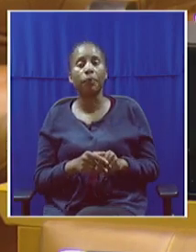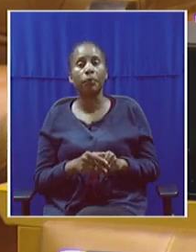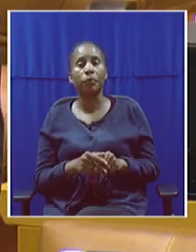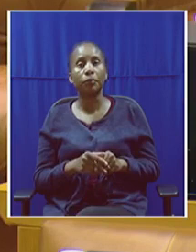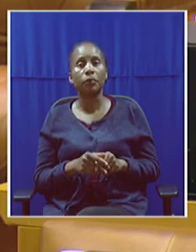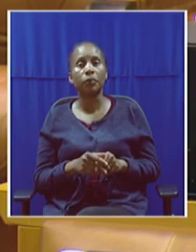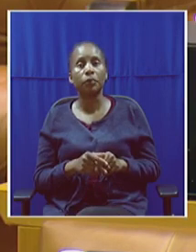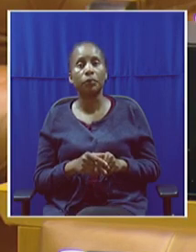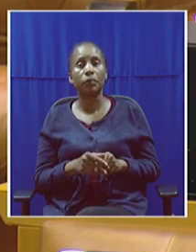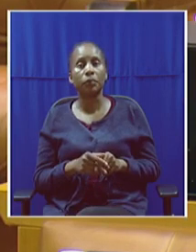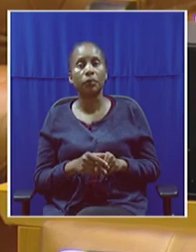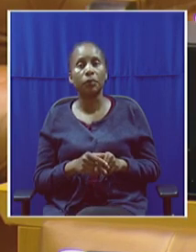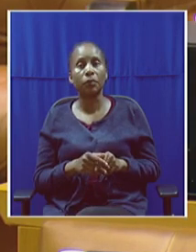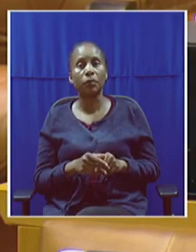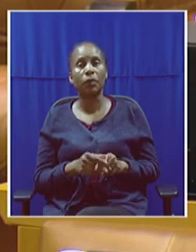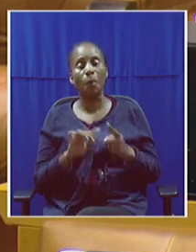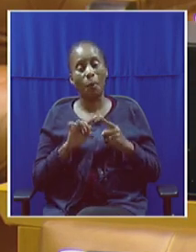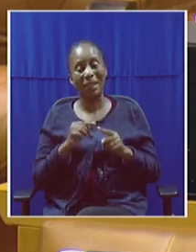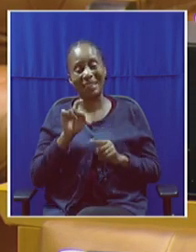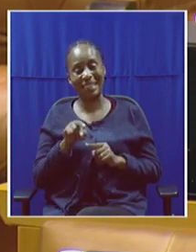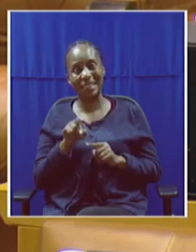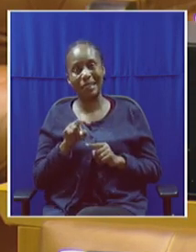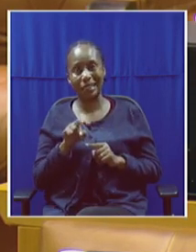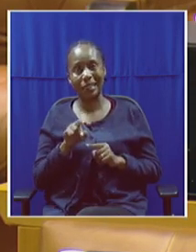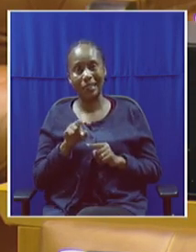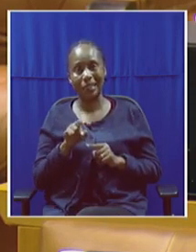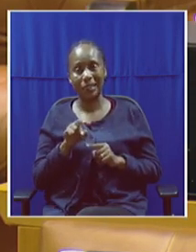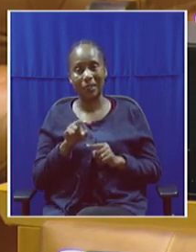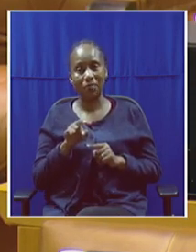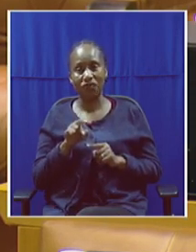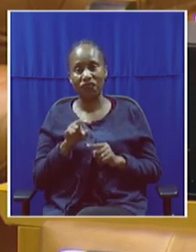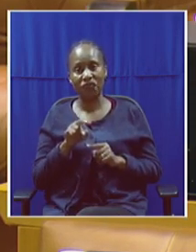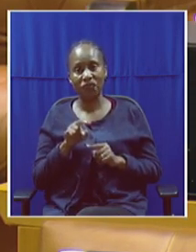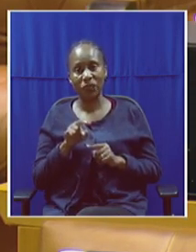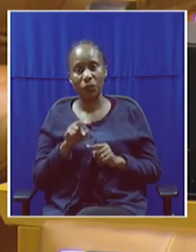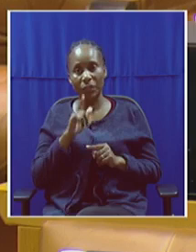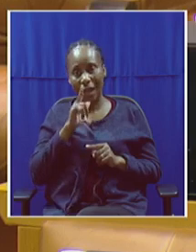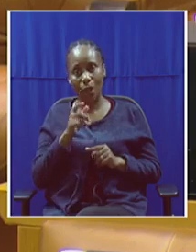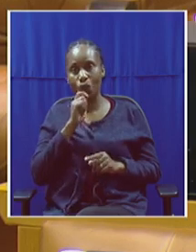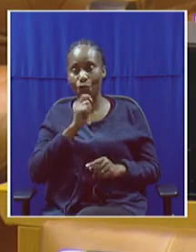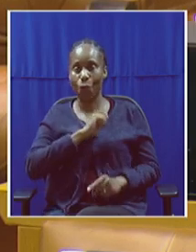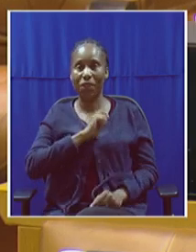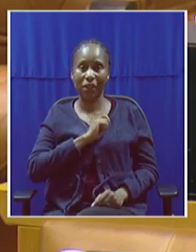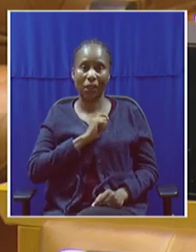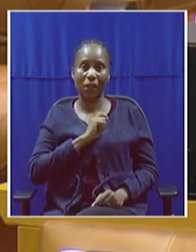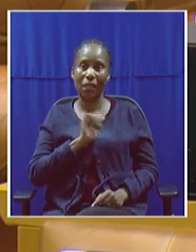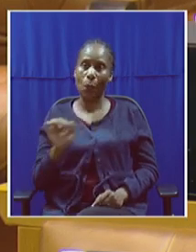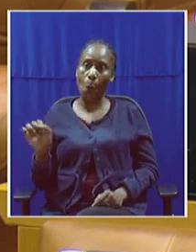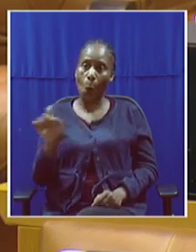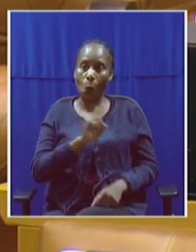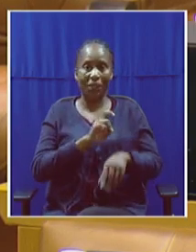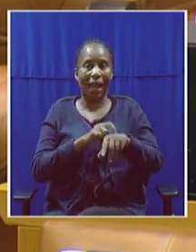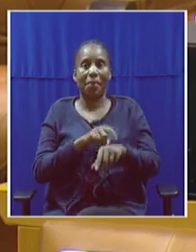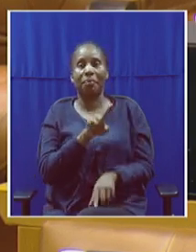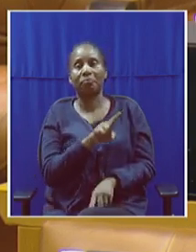areas Le Point Lena to be very honest in this whole period